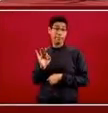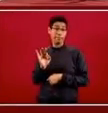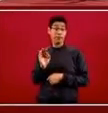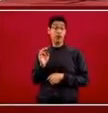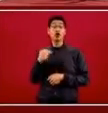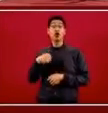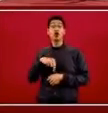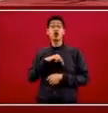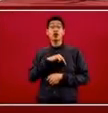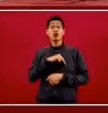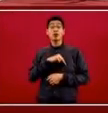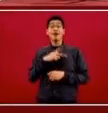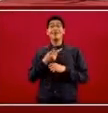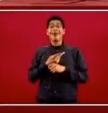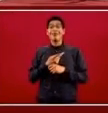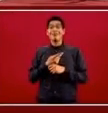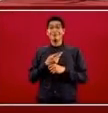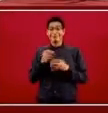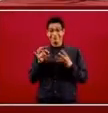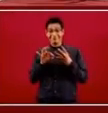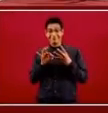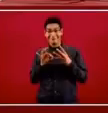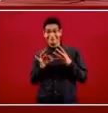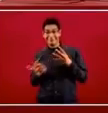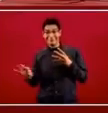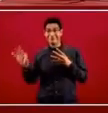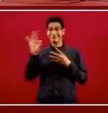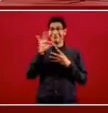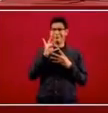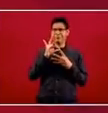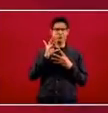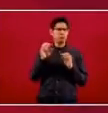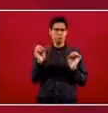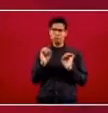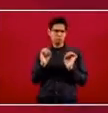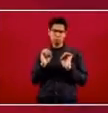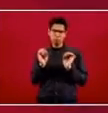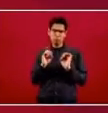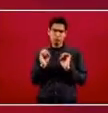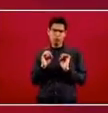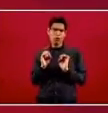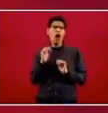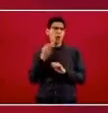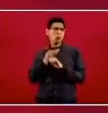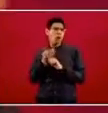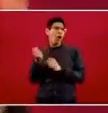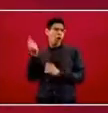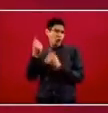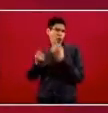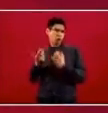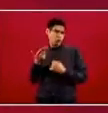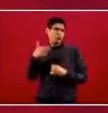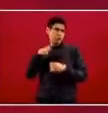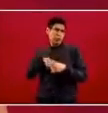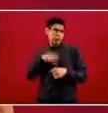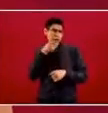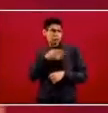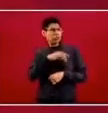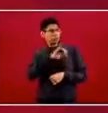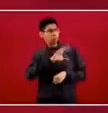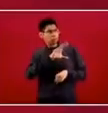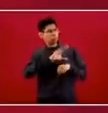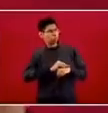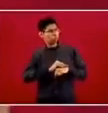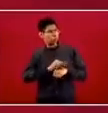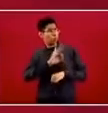of expansion of public health services is going into the private sector. We